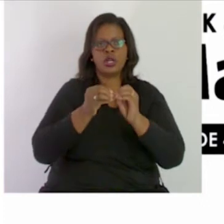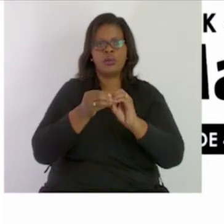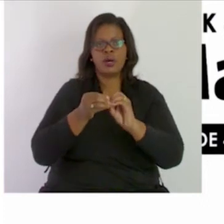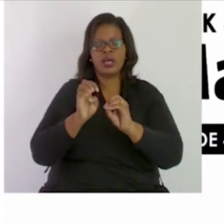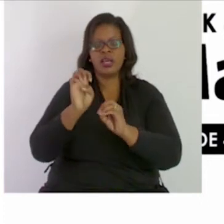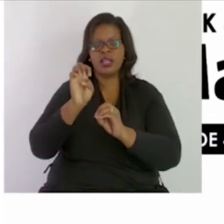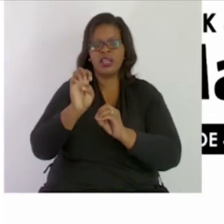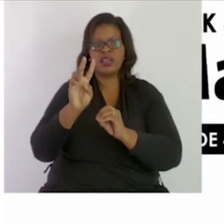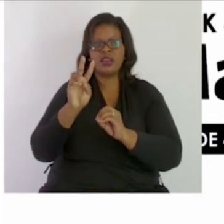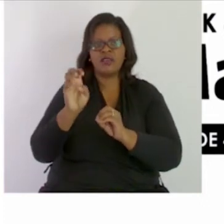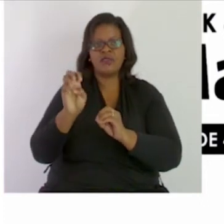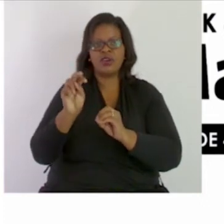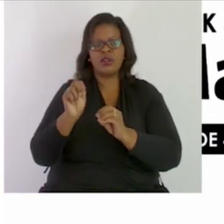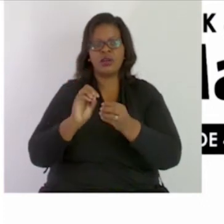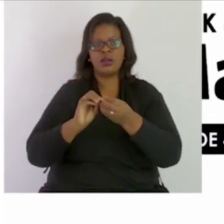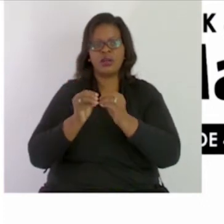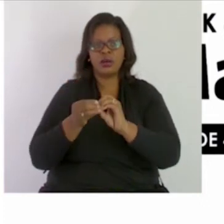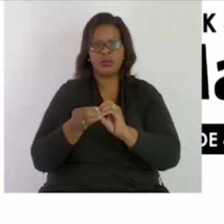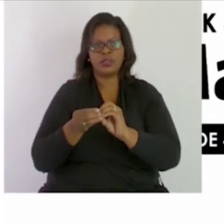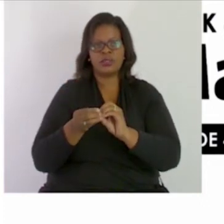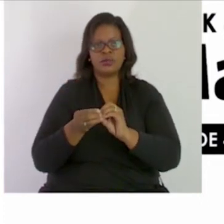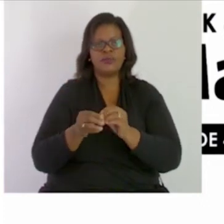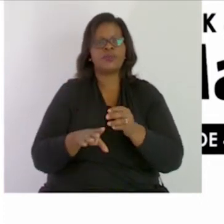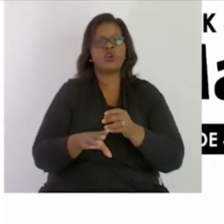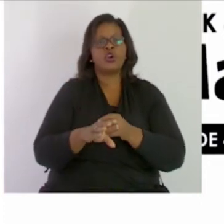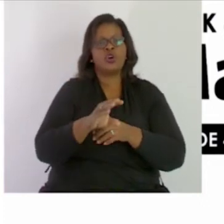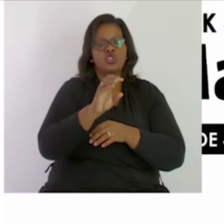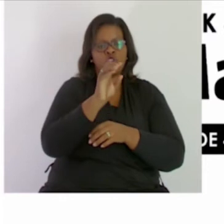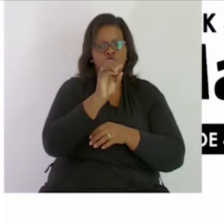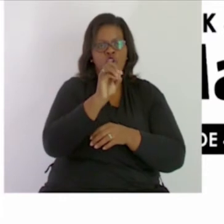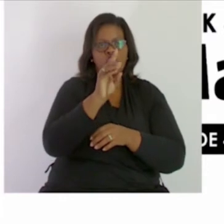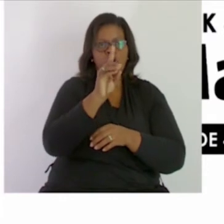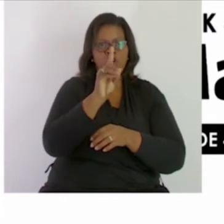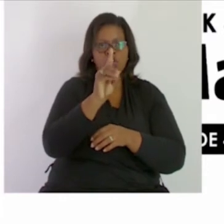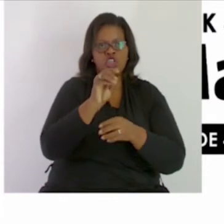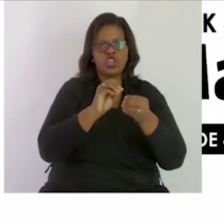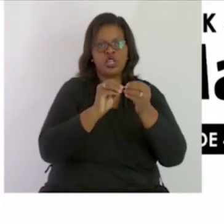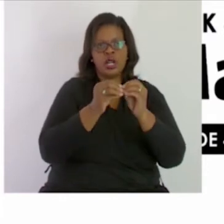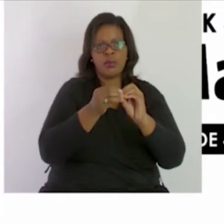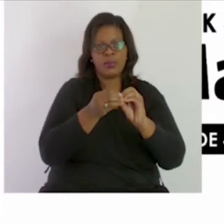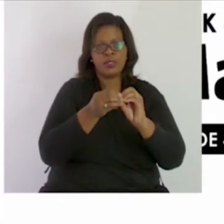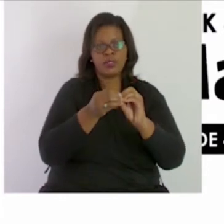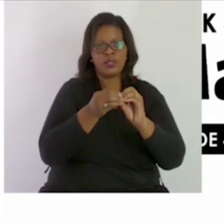numbers are classified as odd and even numbers.